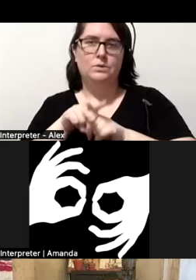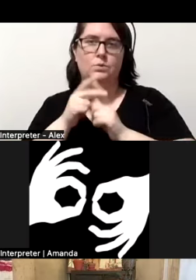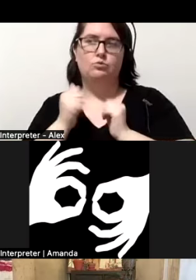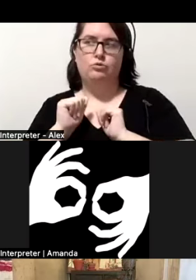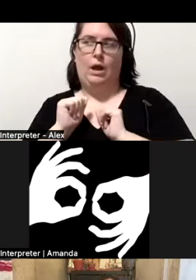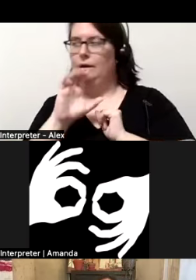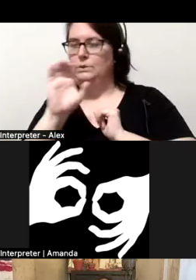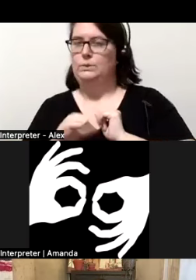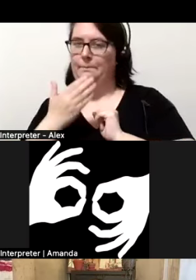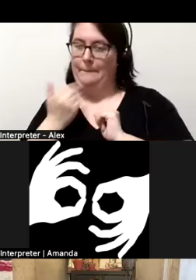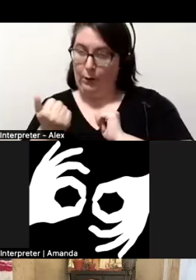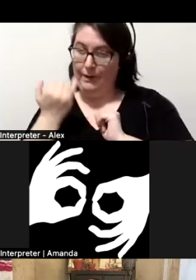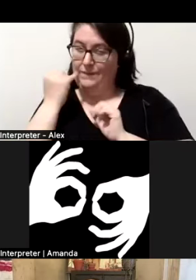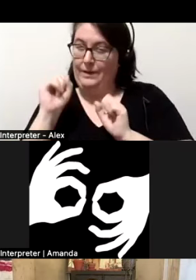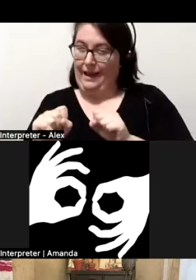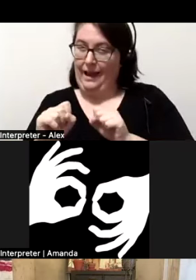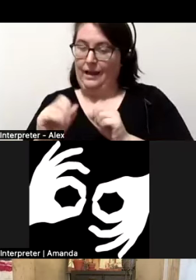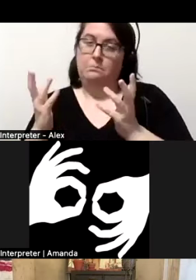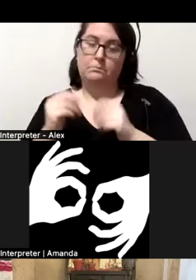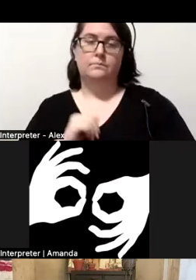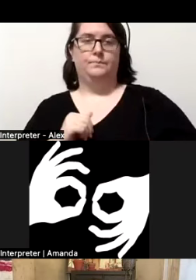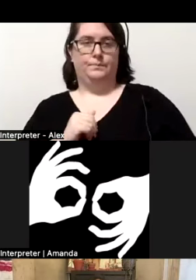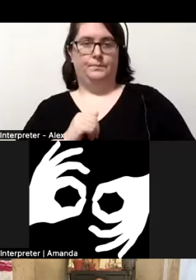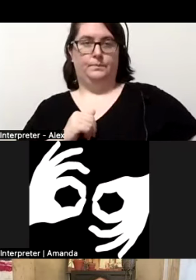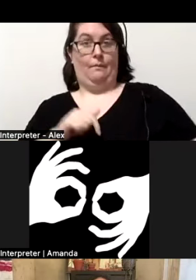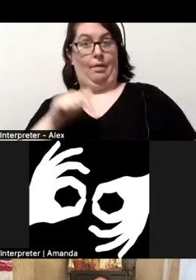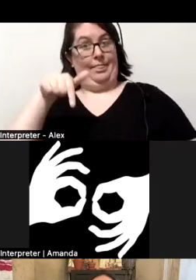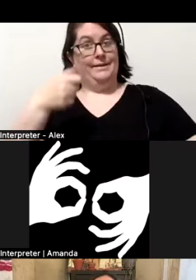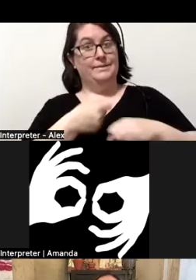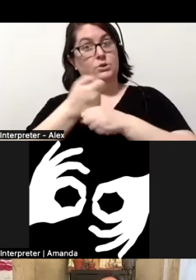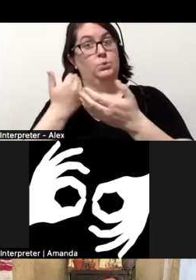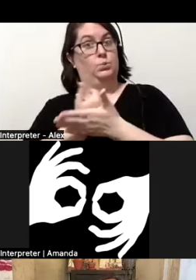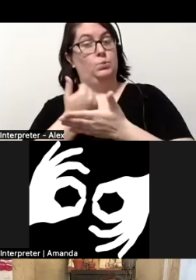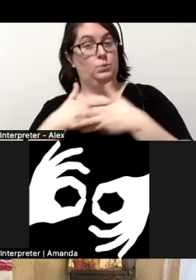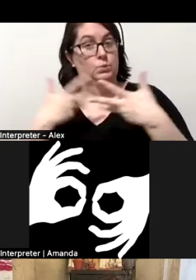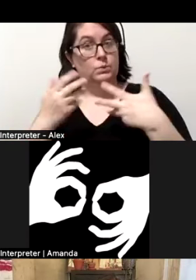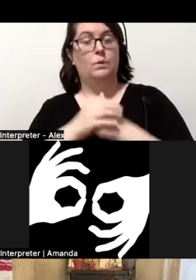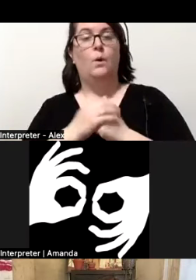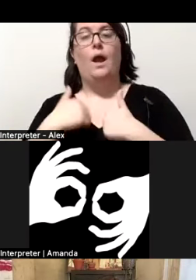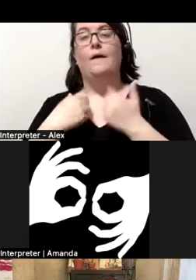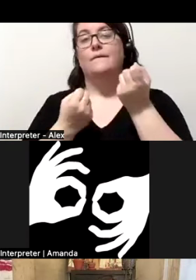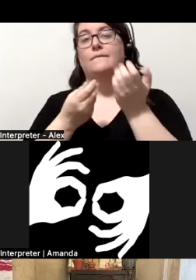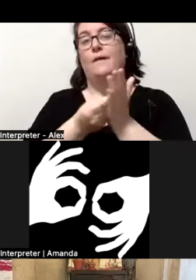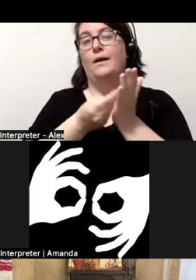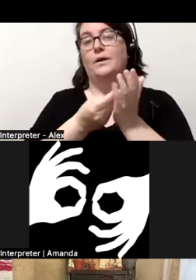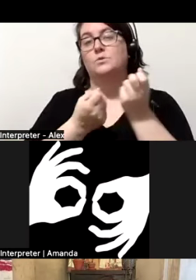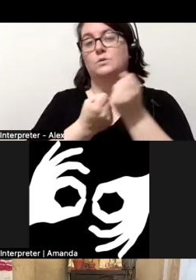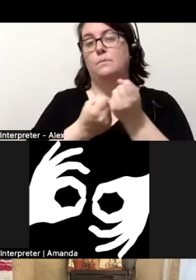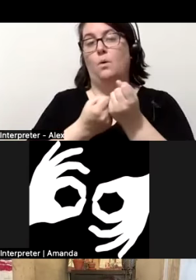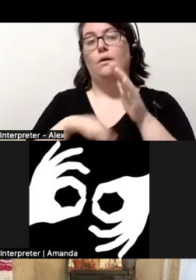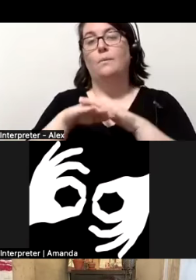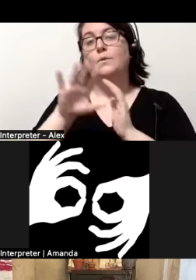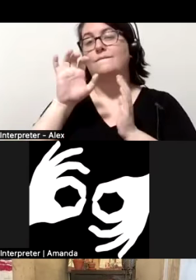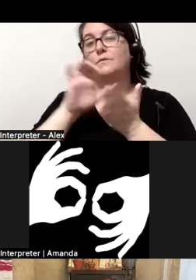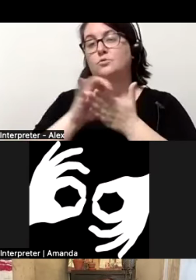that to virtual meetings. New this year, we are also providing Financial support of up to $500 for grant